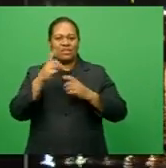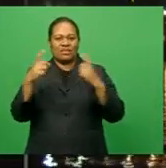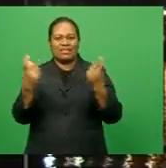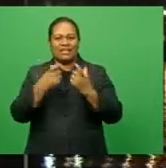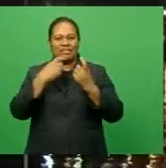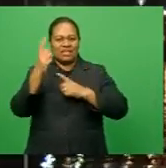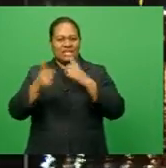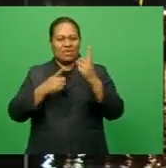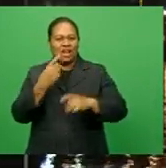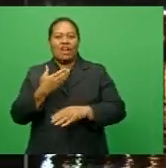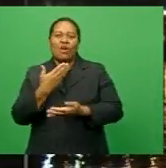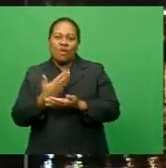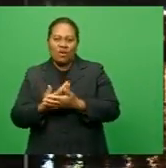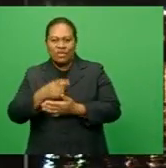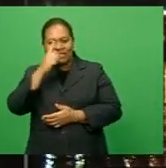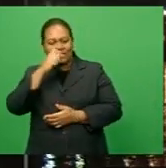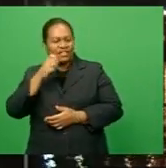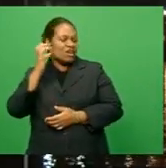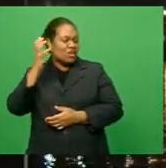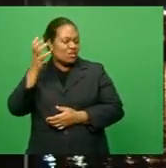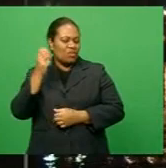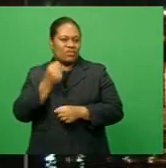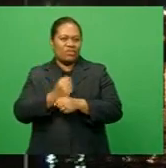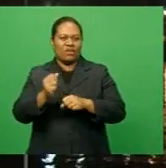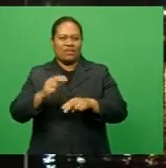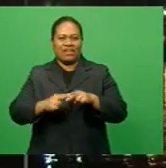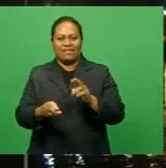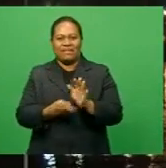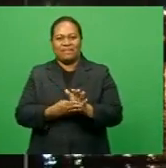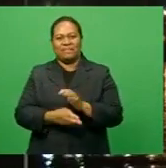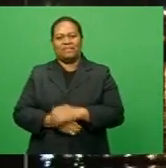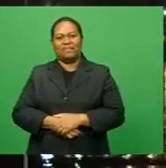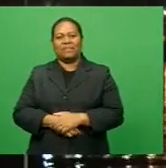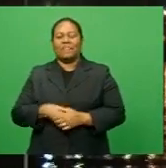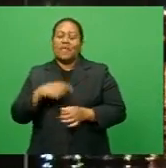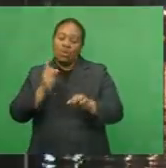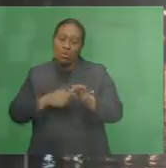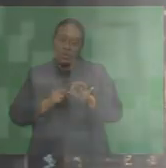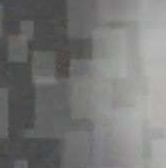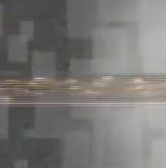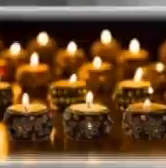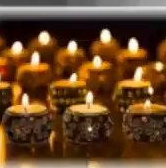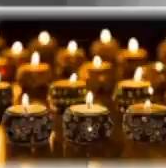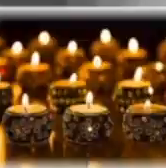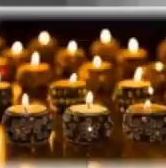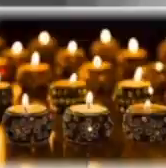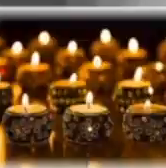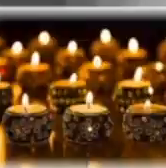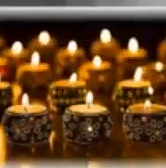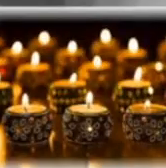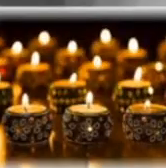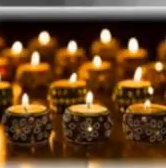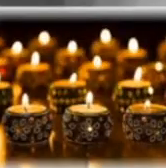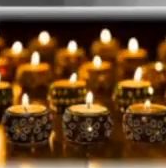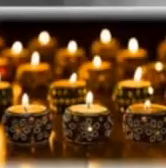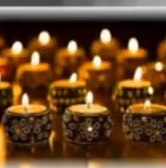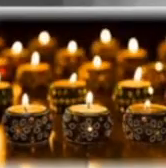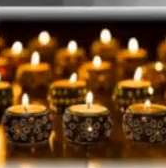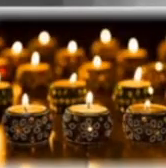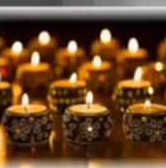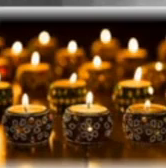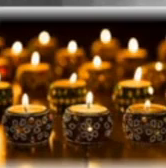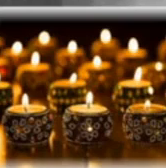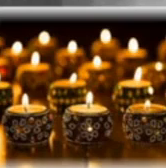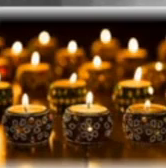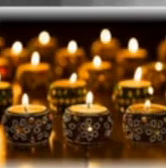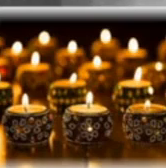stories and others, tune in daily to our sister radio station Gold FM. Our poll question last week we had asked, have you already prepared your